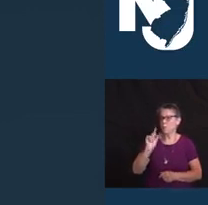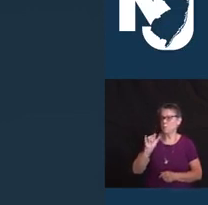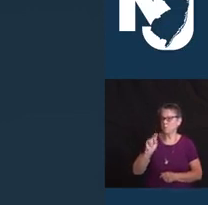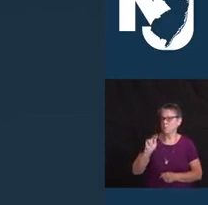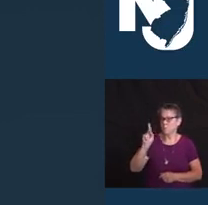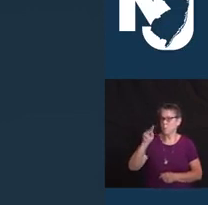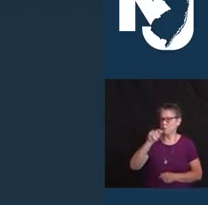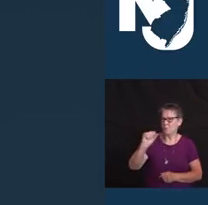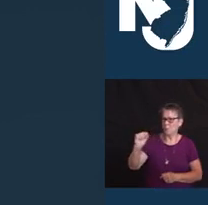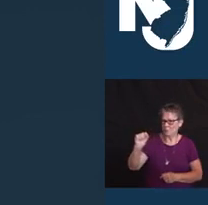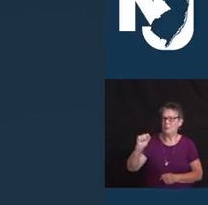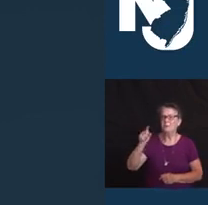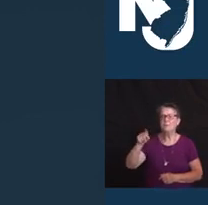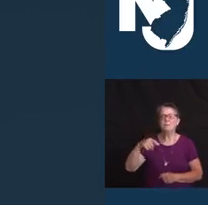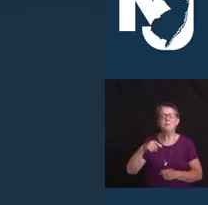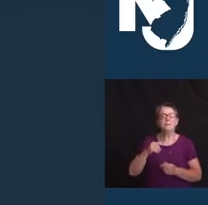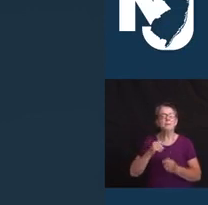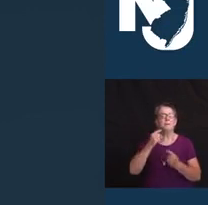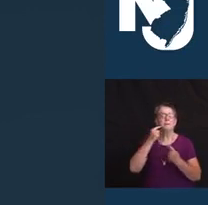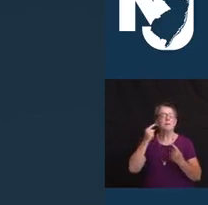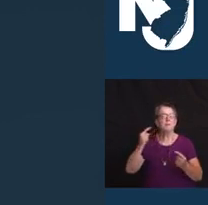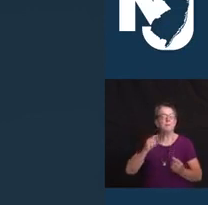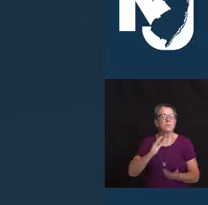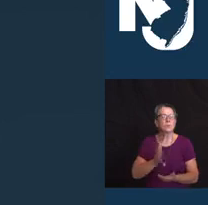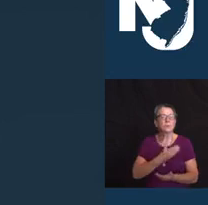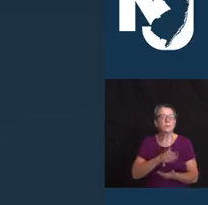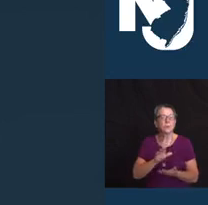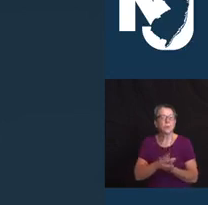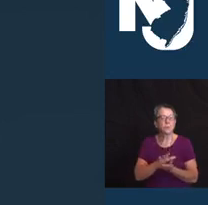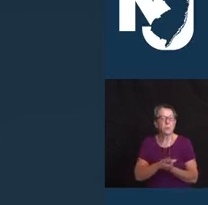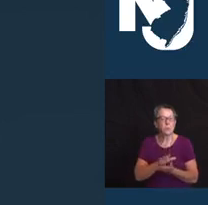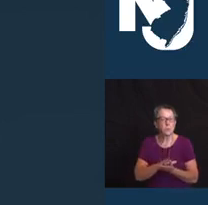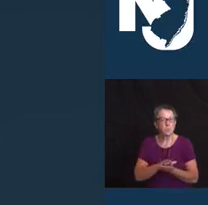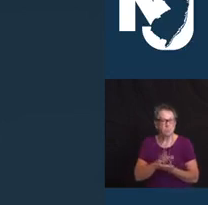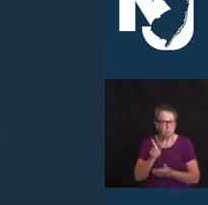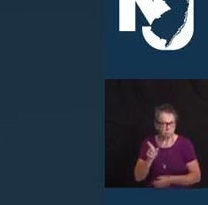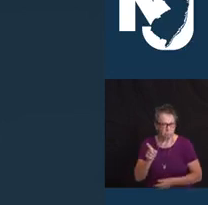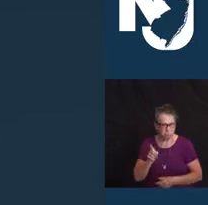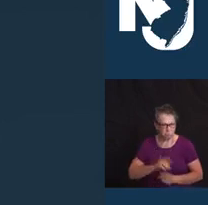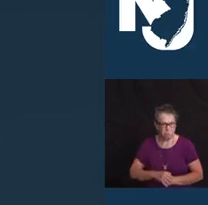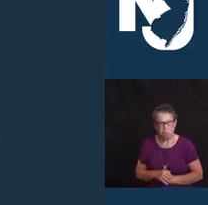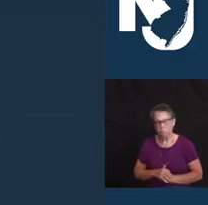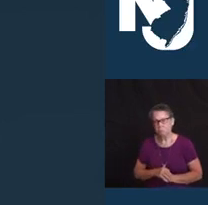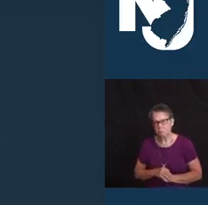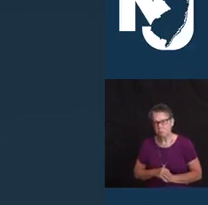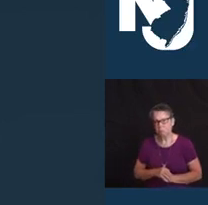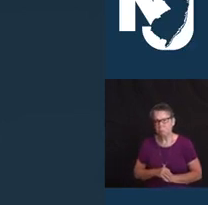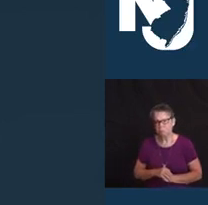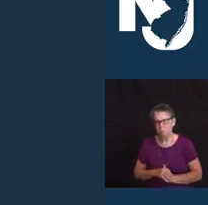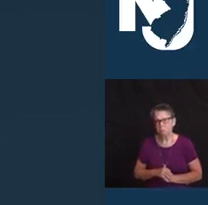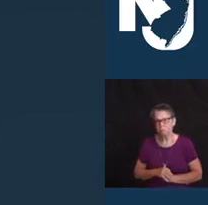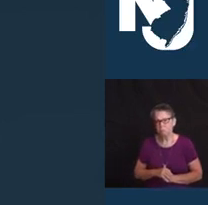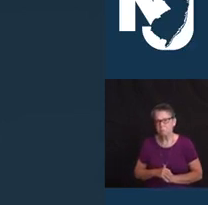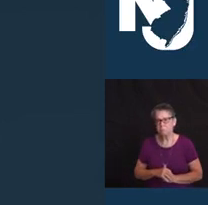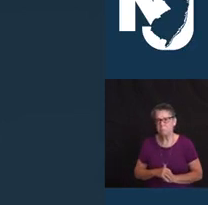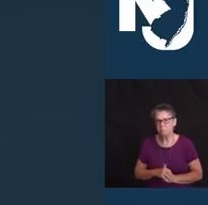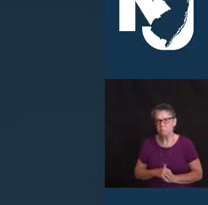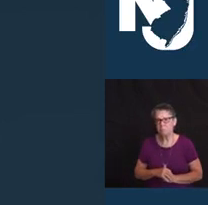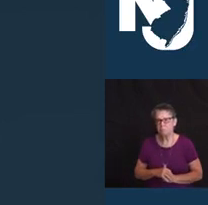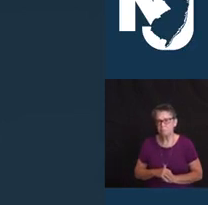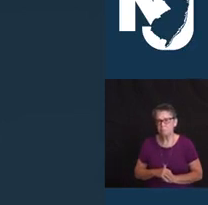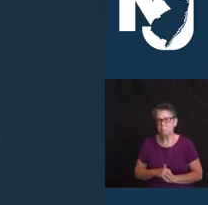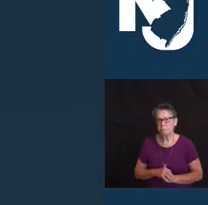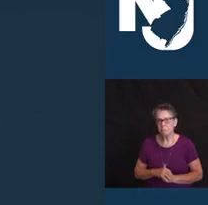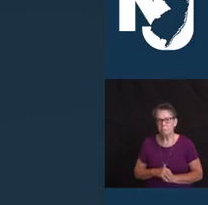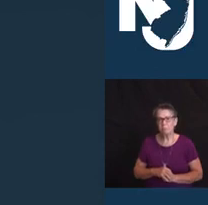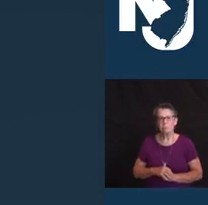stayed in that city for several years, leading his own band and performing with the Boston Pops, among so many other gigs. I say this as a former